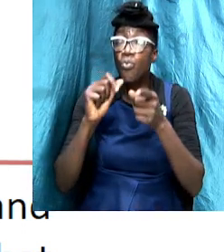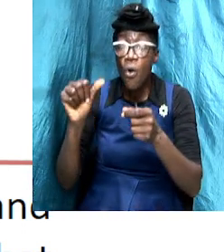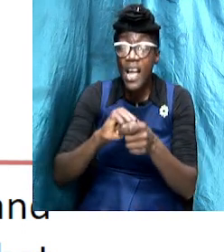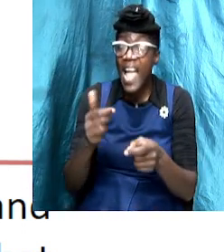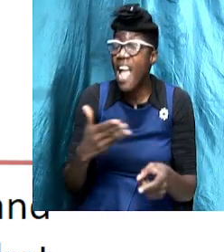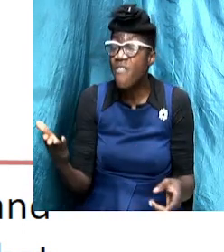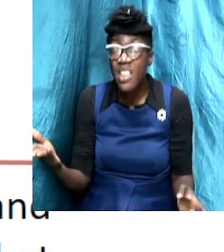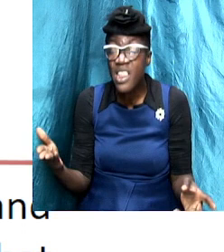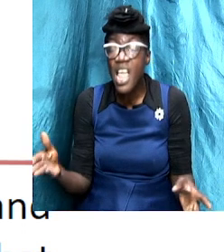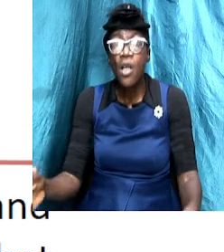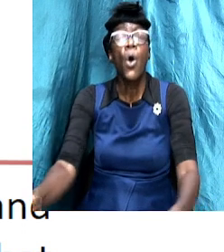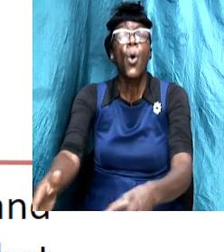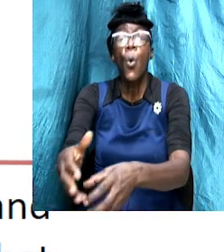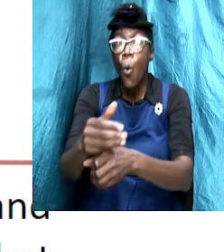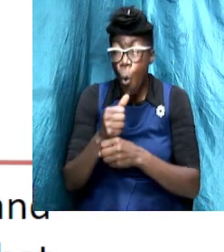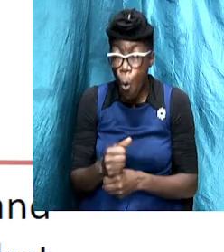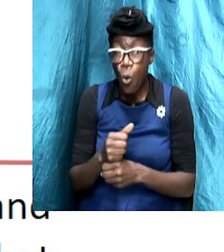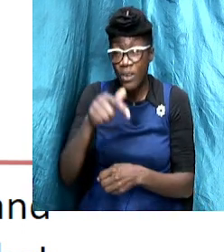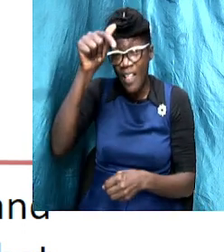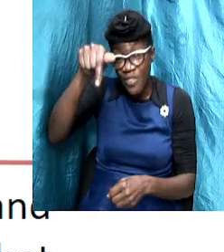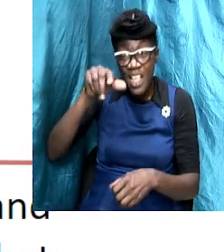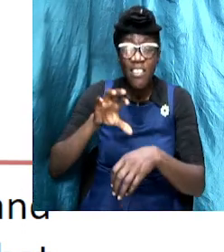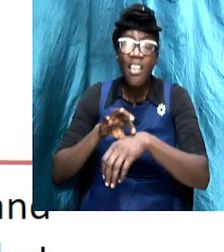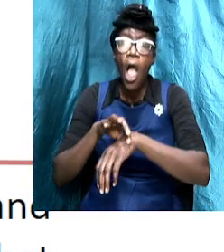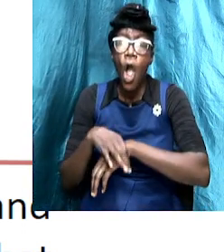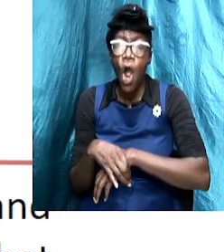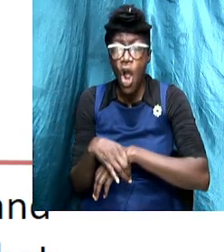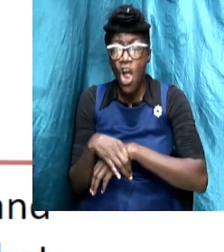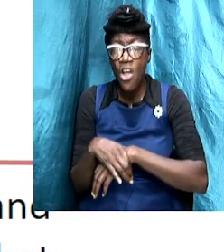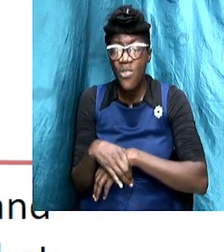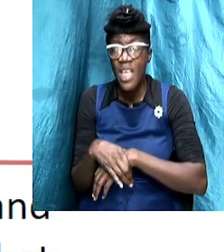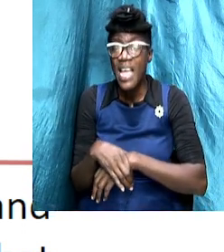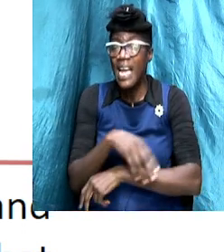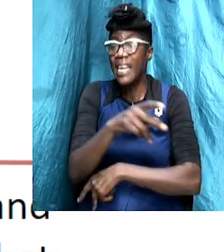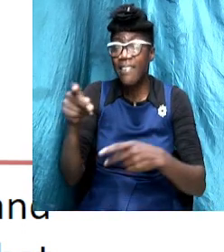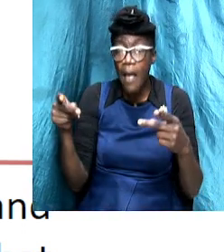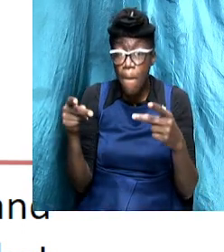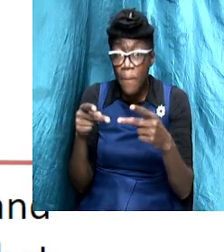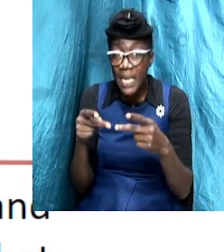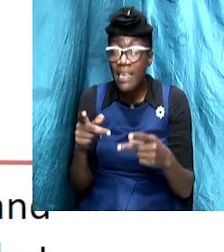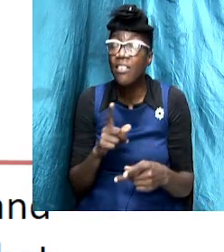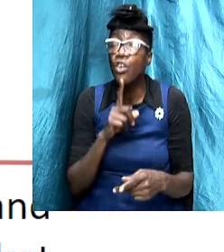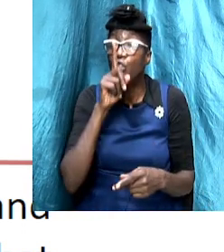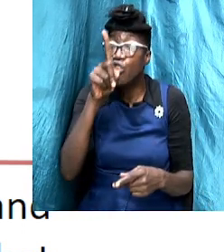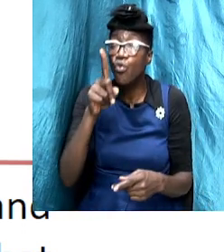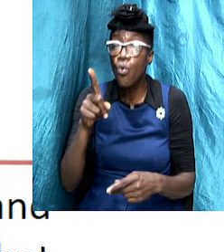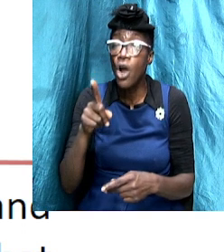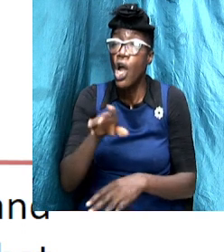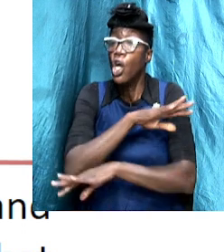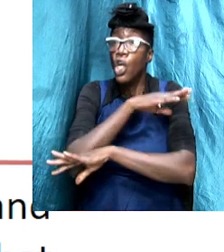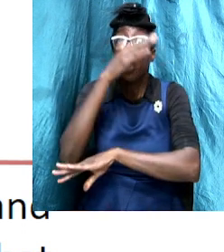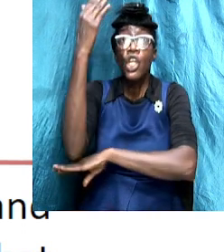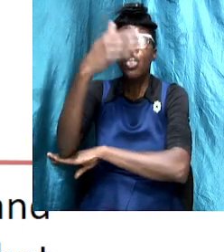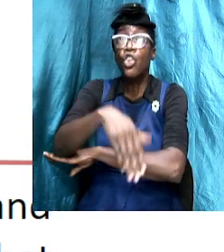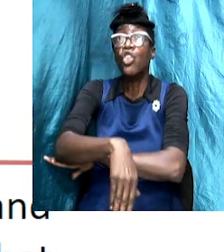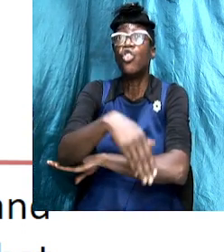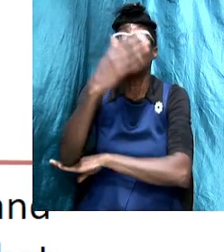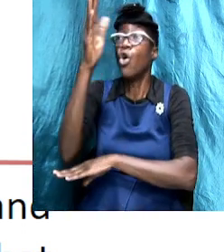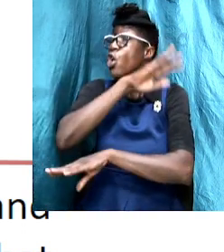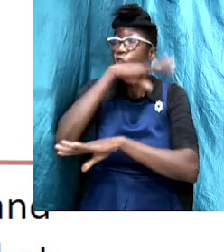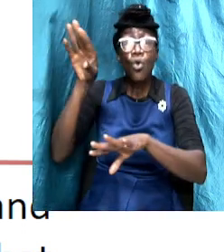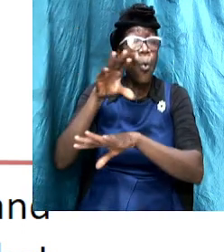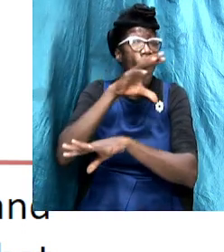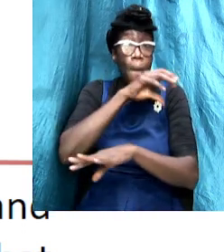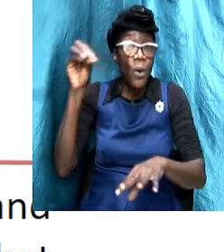who holds, this earth in its place, ensure that the sun don't move out of its place and the earth